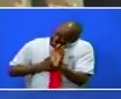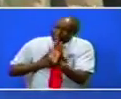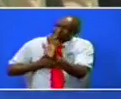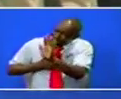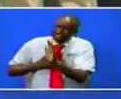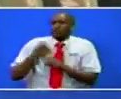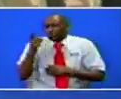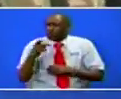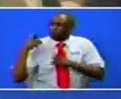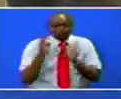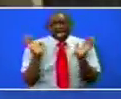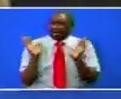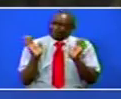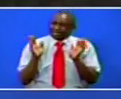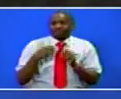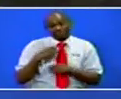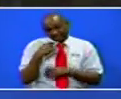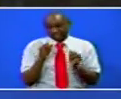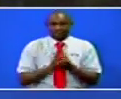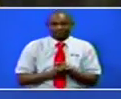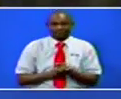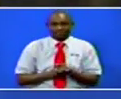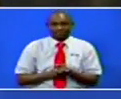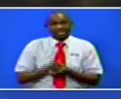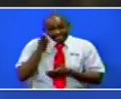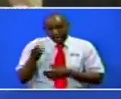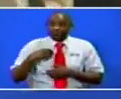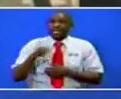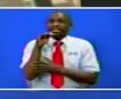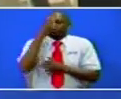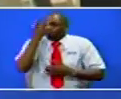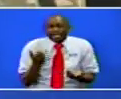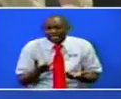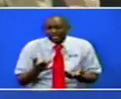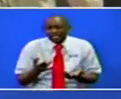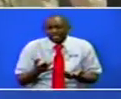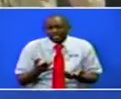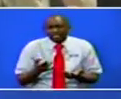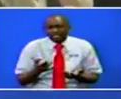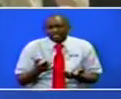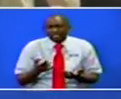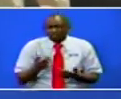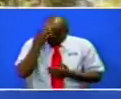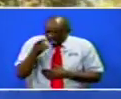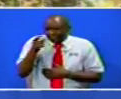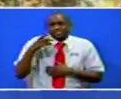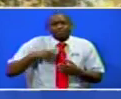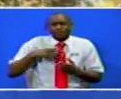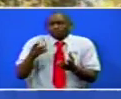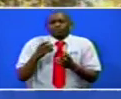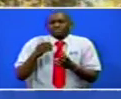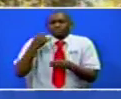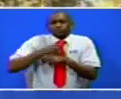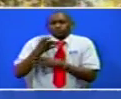should actually shoot so that's the question we asking why why why are we put in this